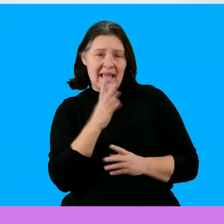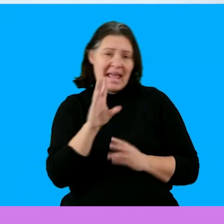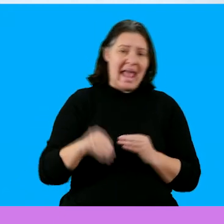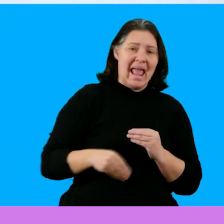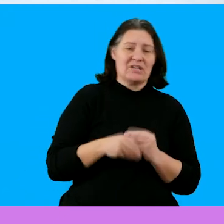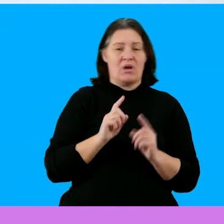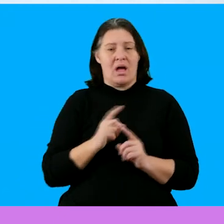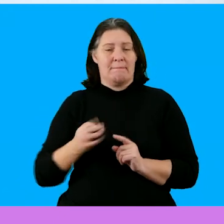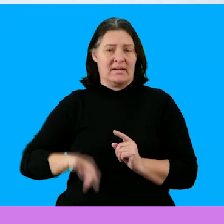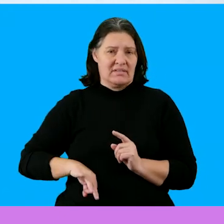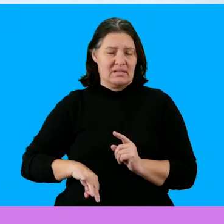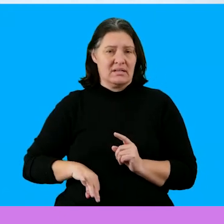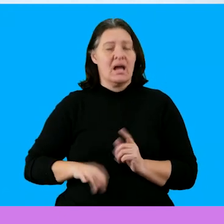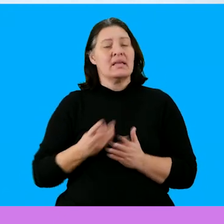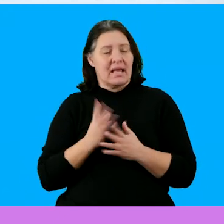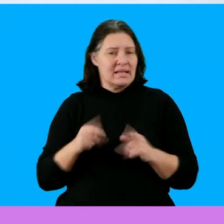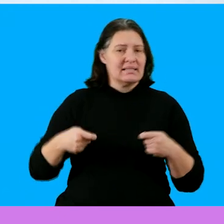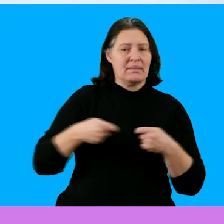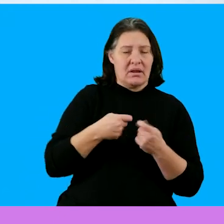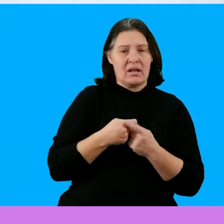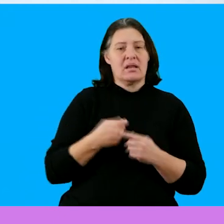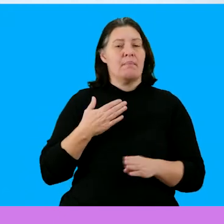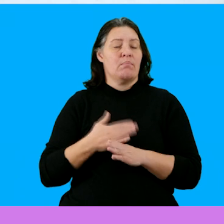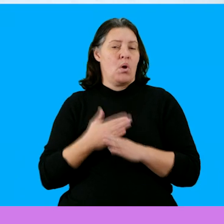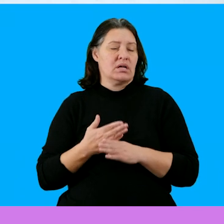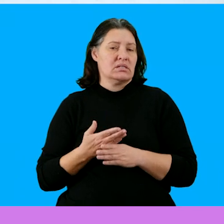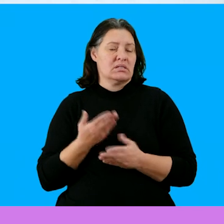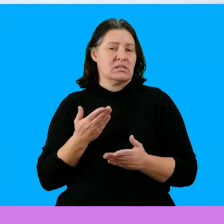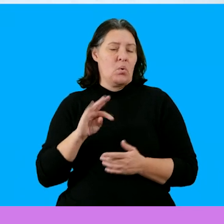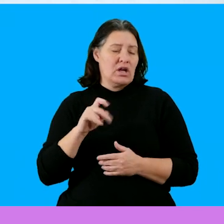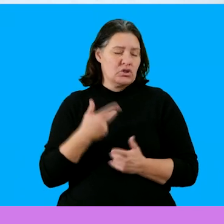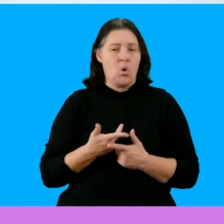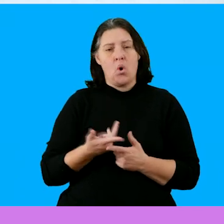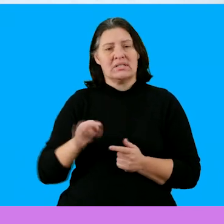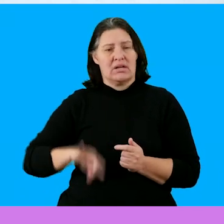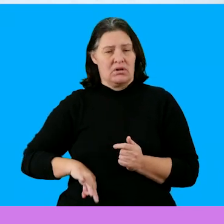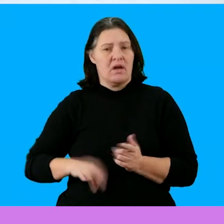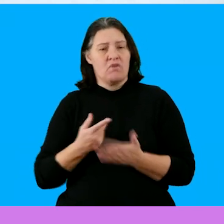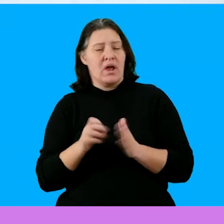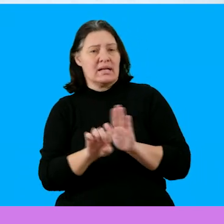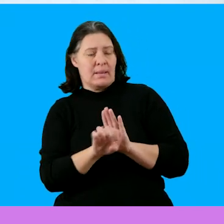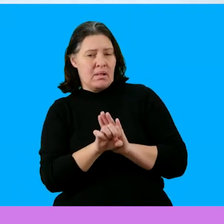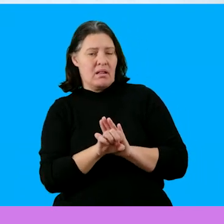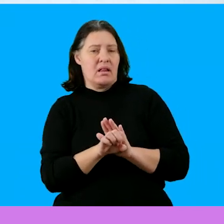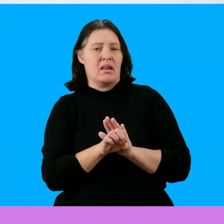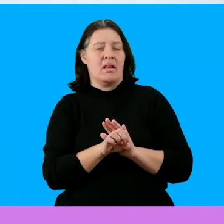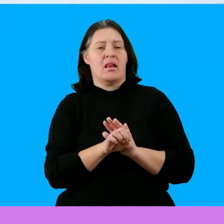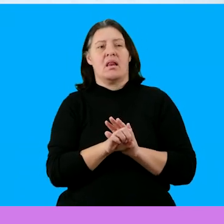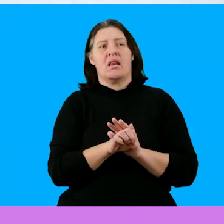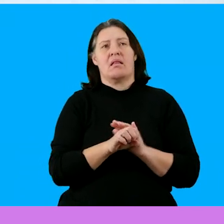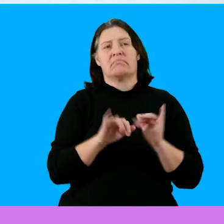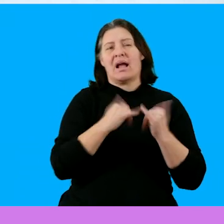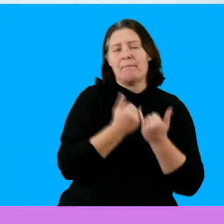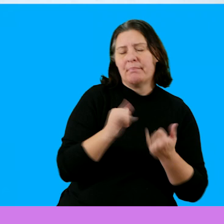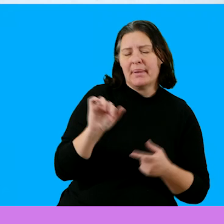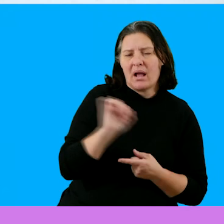that's an extra benefit that supplementing an employee's wage or salary, for example, a company car,